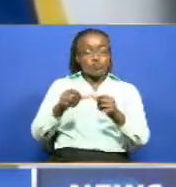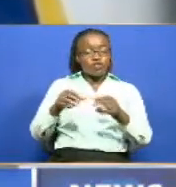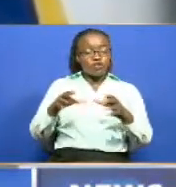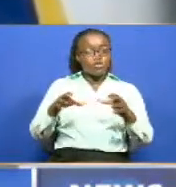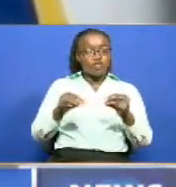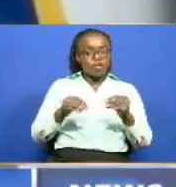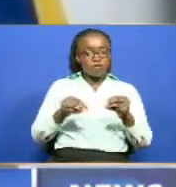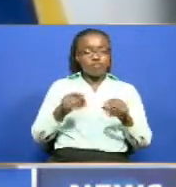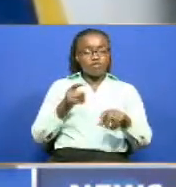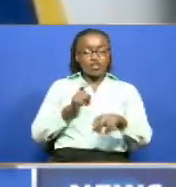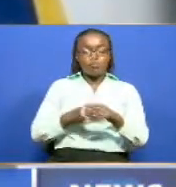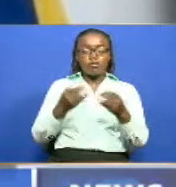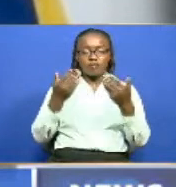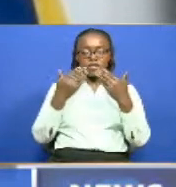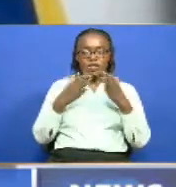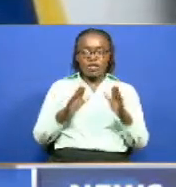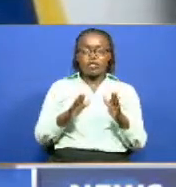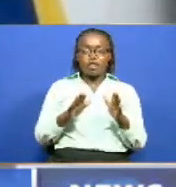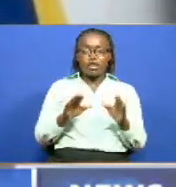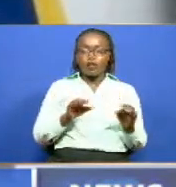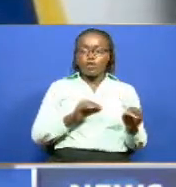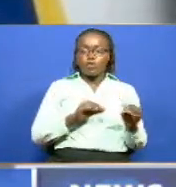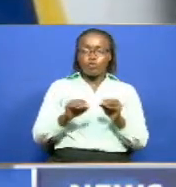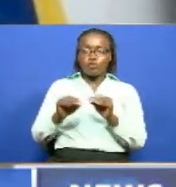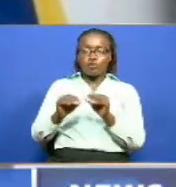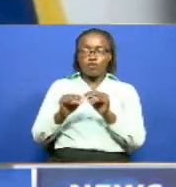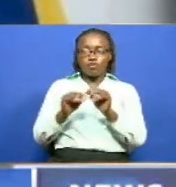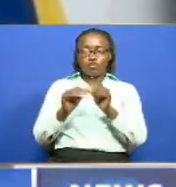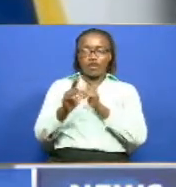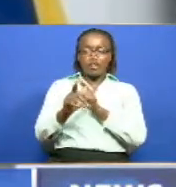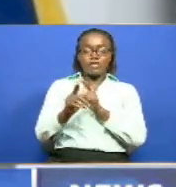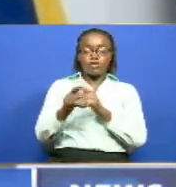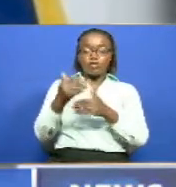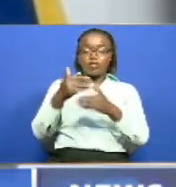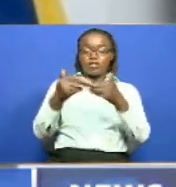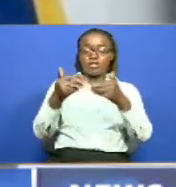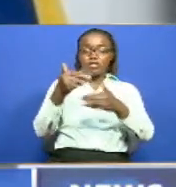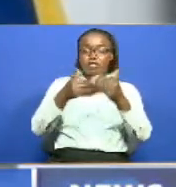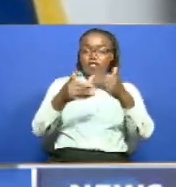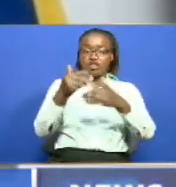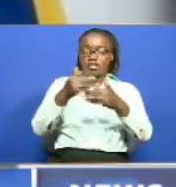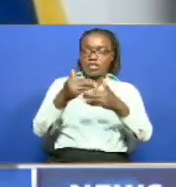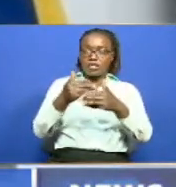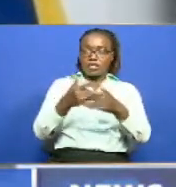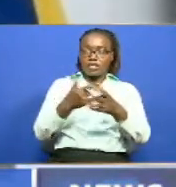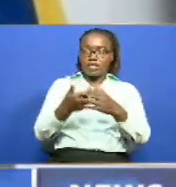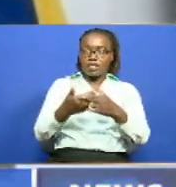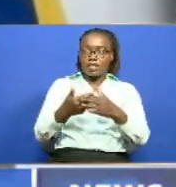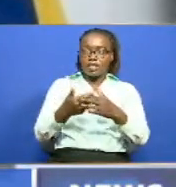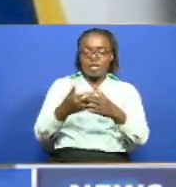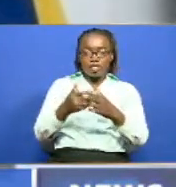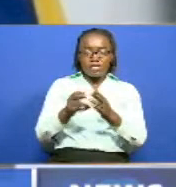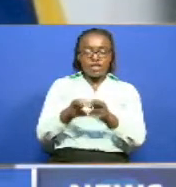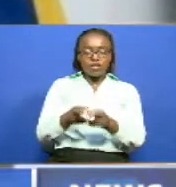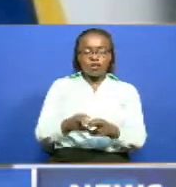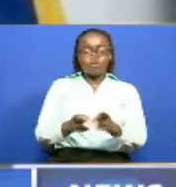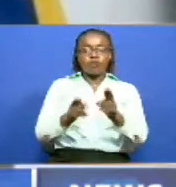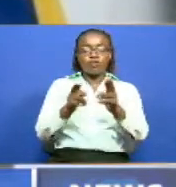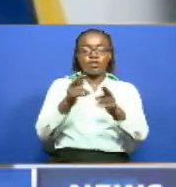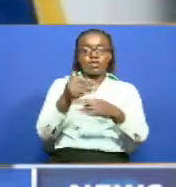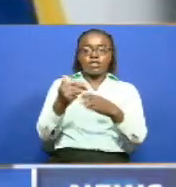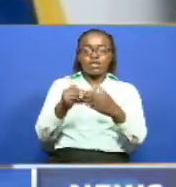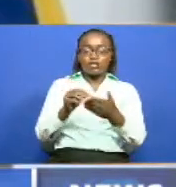that, we move those lines to those structures which we are putting. Then the structures that are on the road, we have to remove